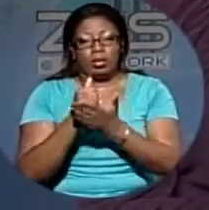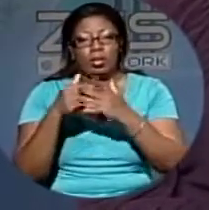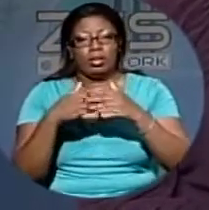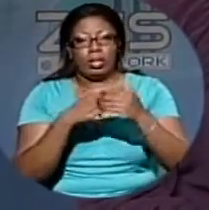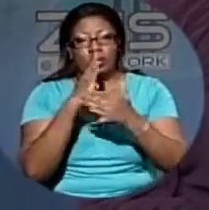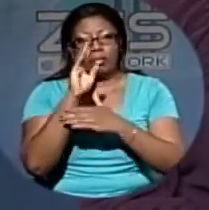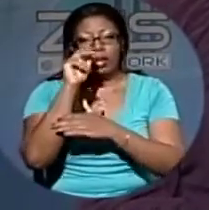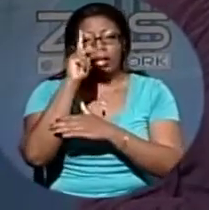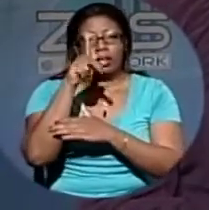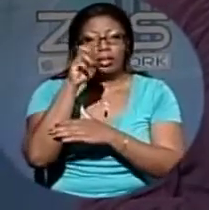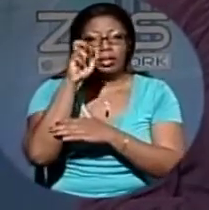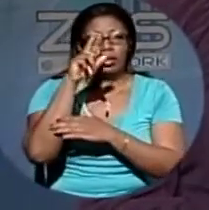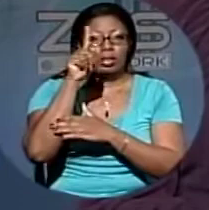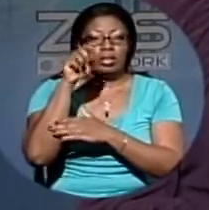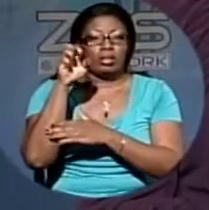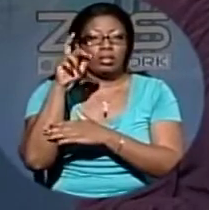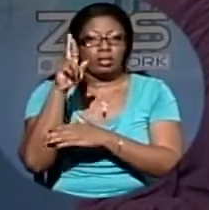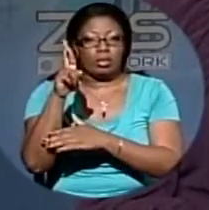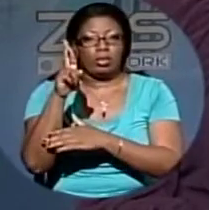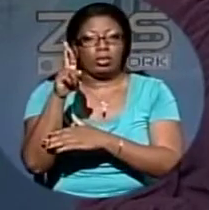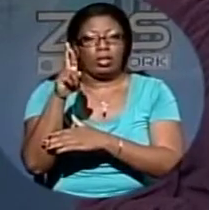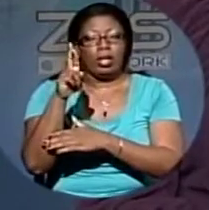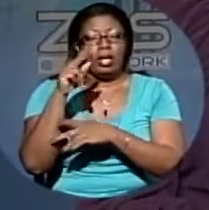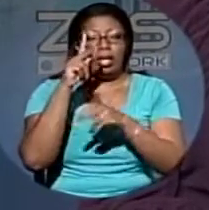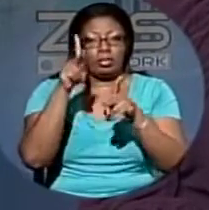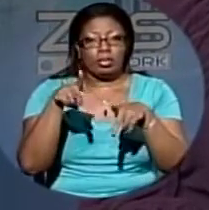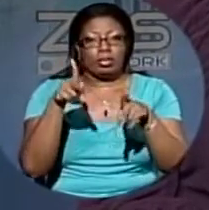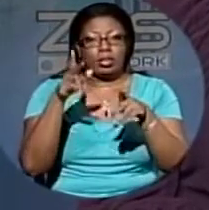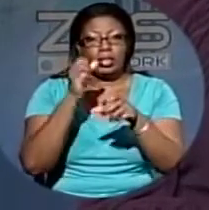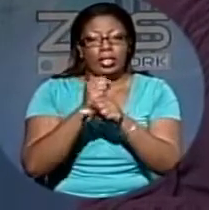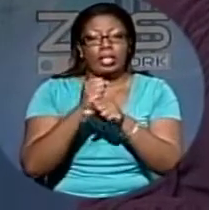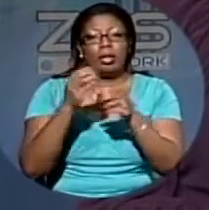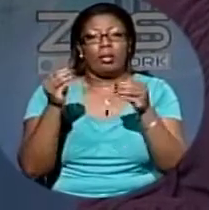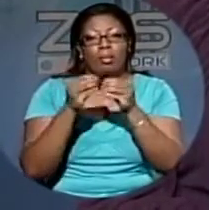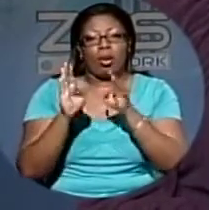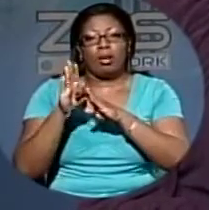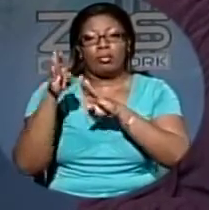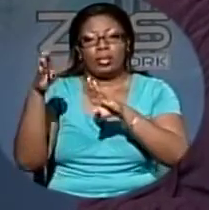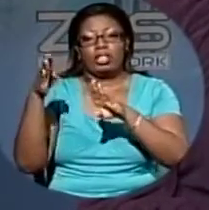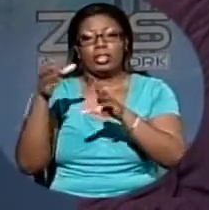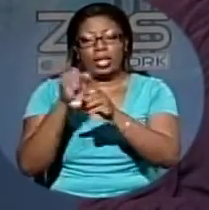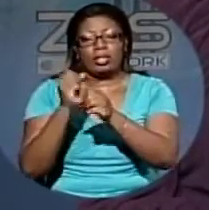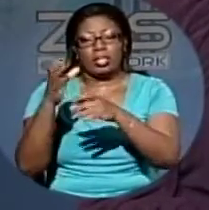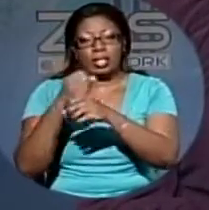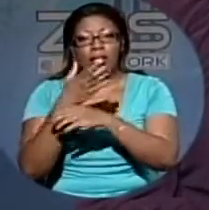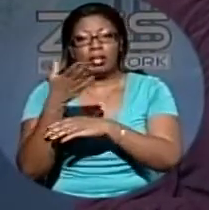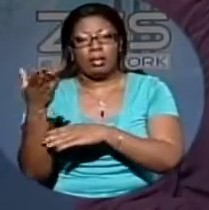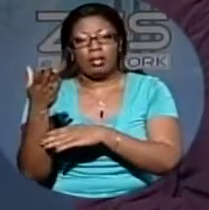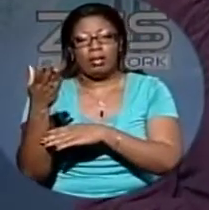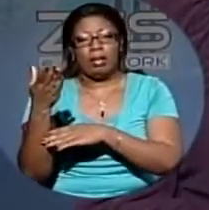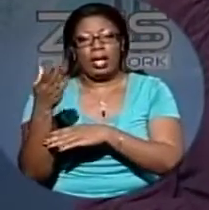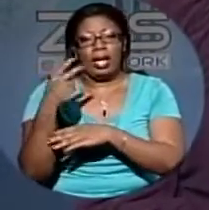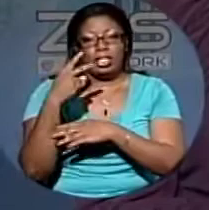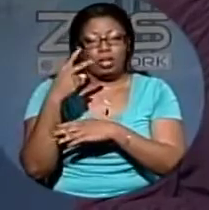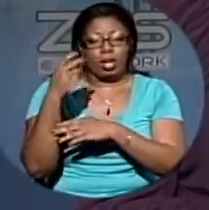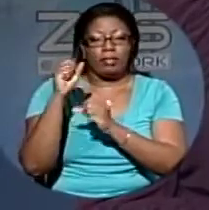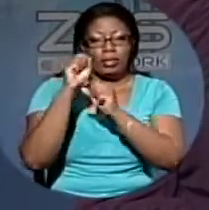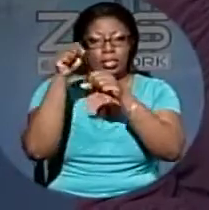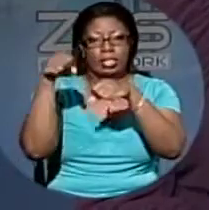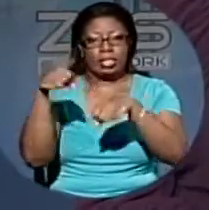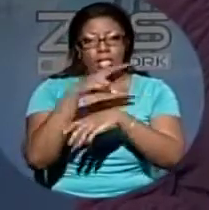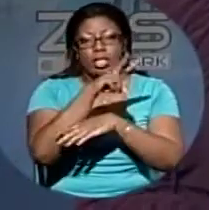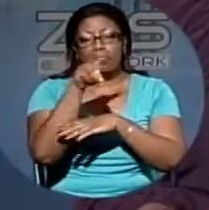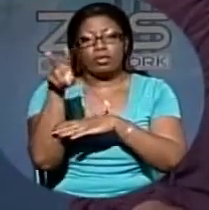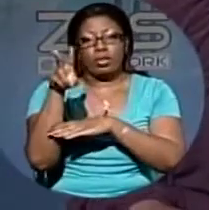it will afford residents more beach access while at the same time improve the overall ambiance and sea views of the surrounding